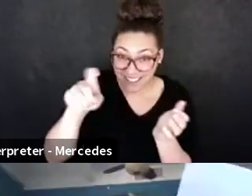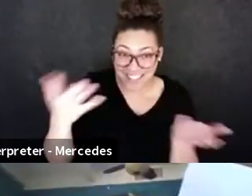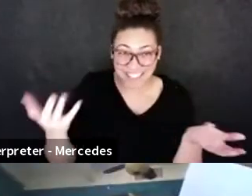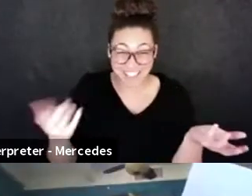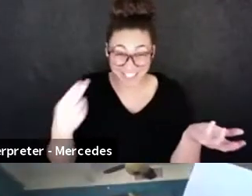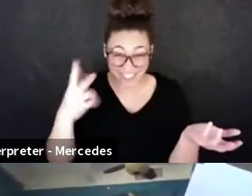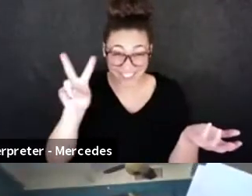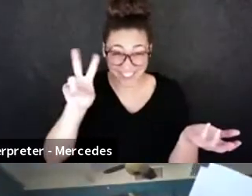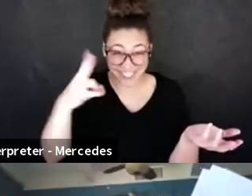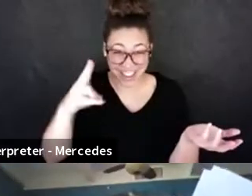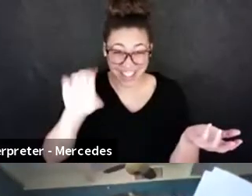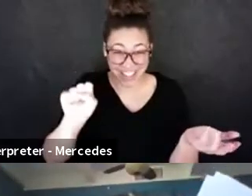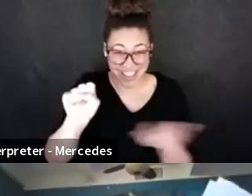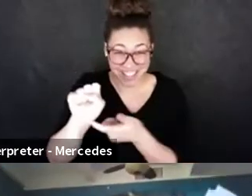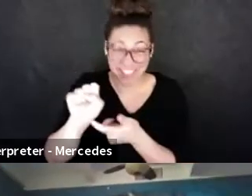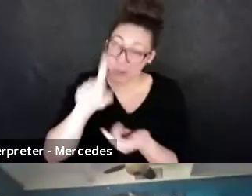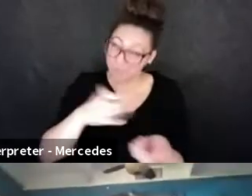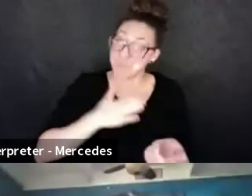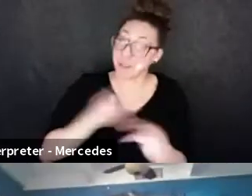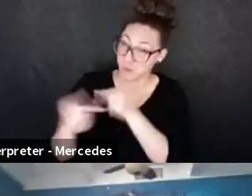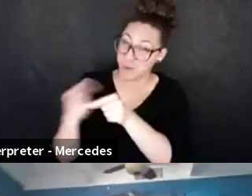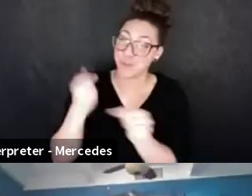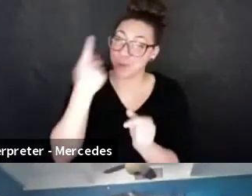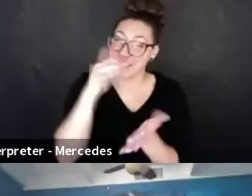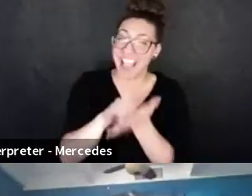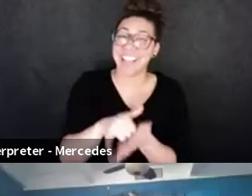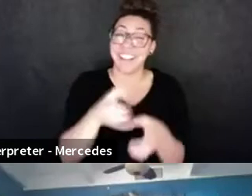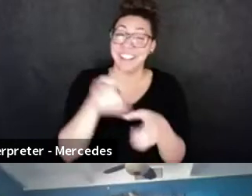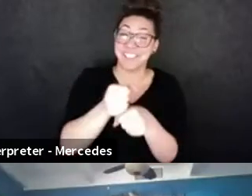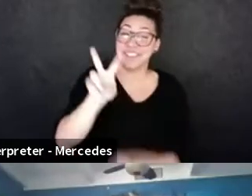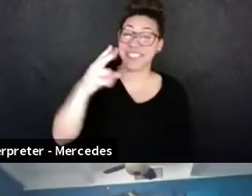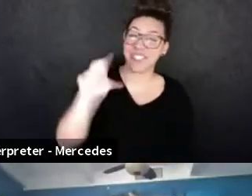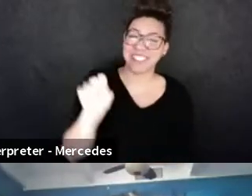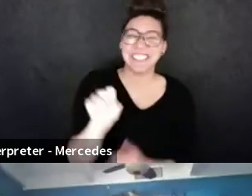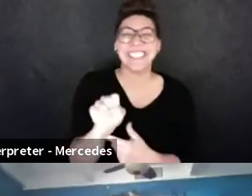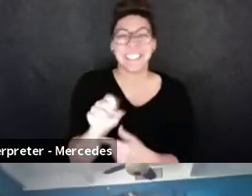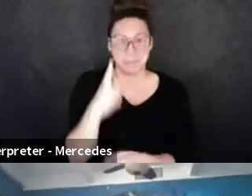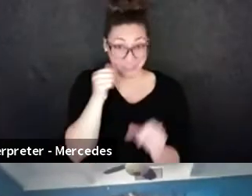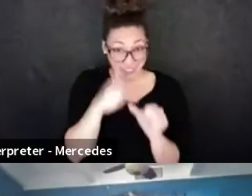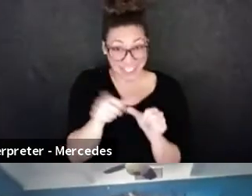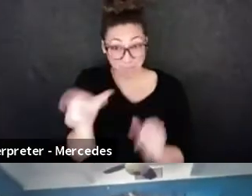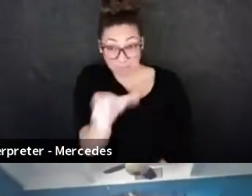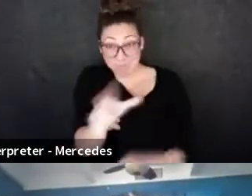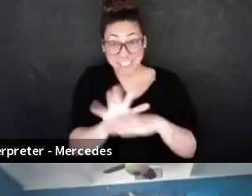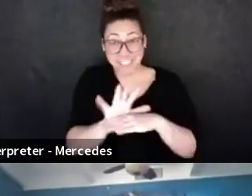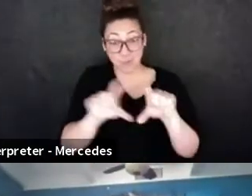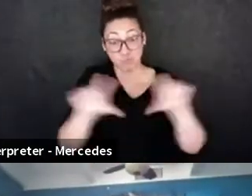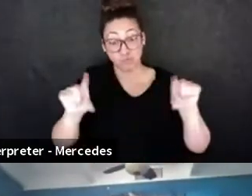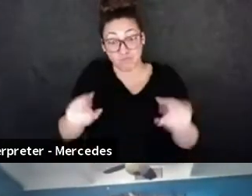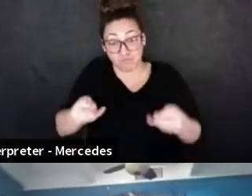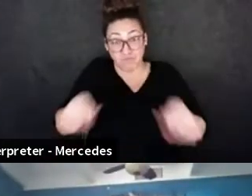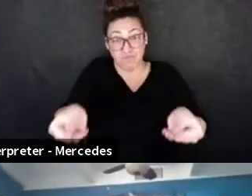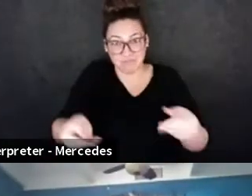have to be in my generation to remember what that is, but the old VHS tapes.